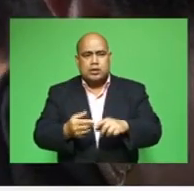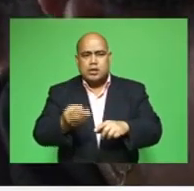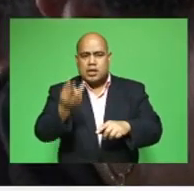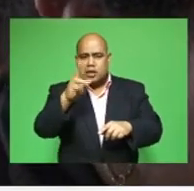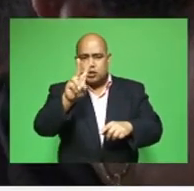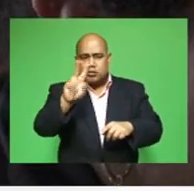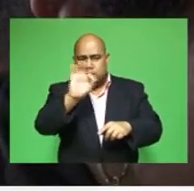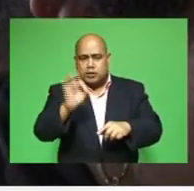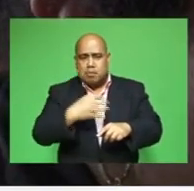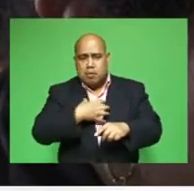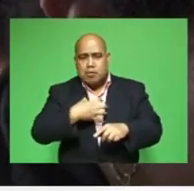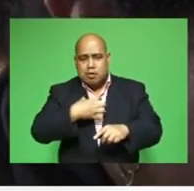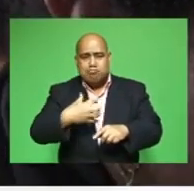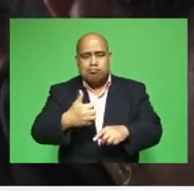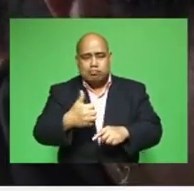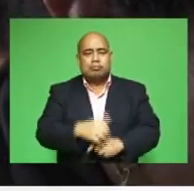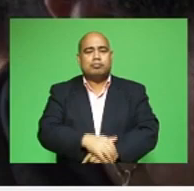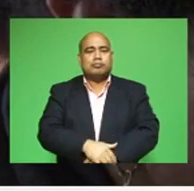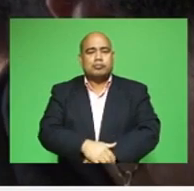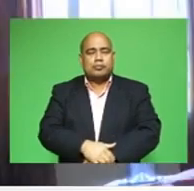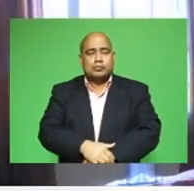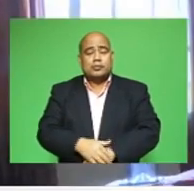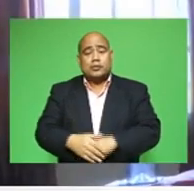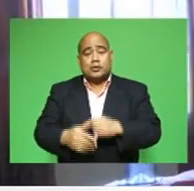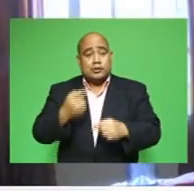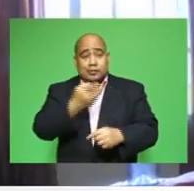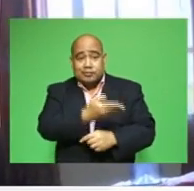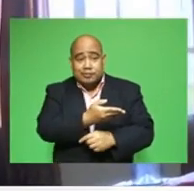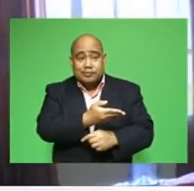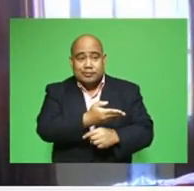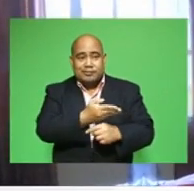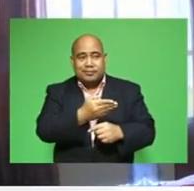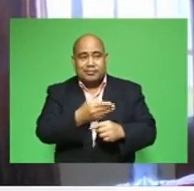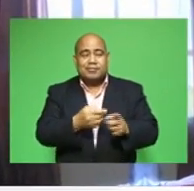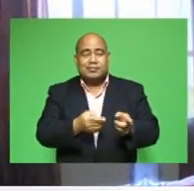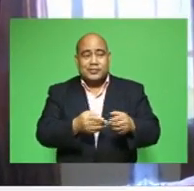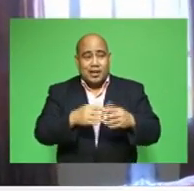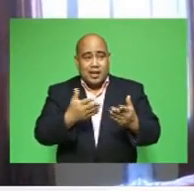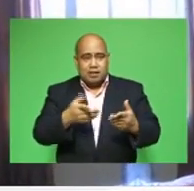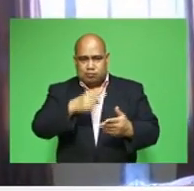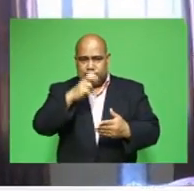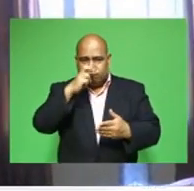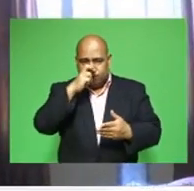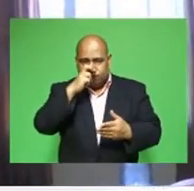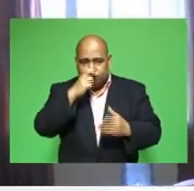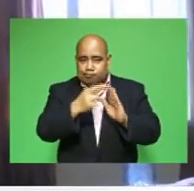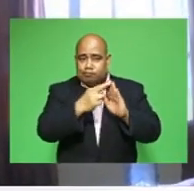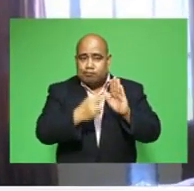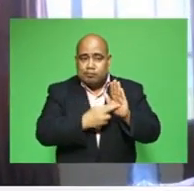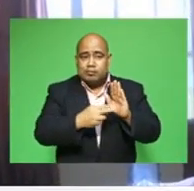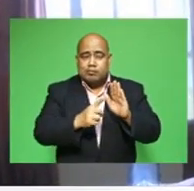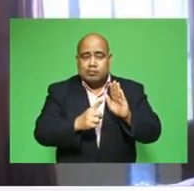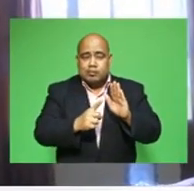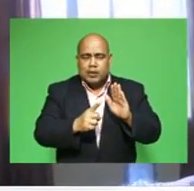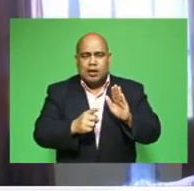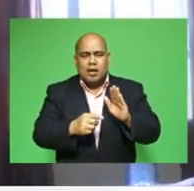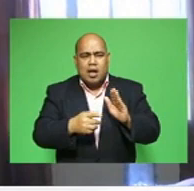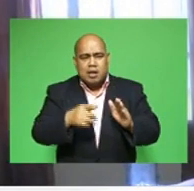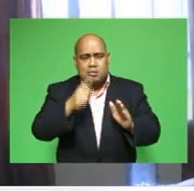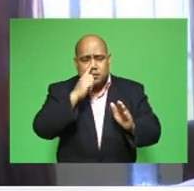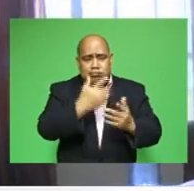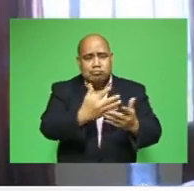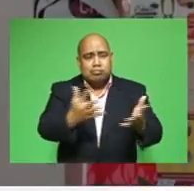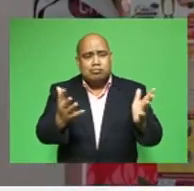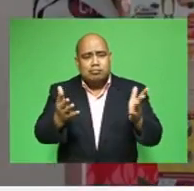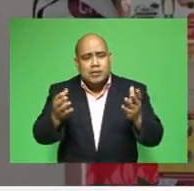Seva Dandravula says the current restrictions and lockdown have encouraged most clients to practice proper family planning methods.